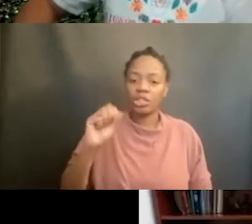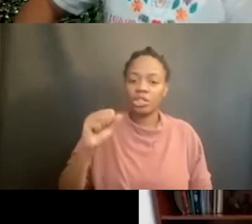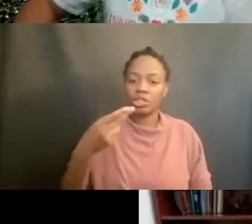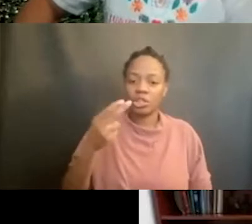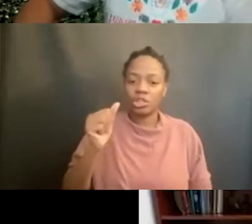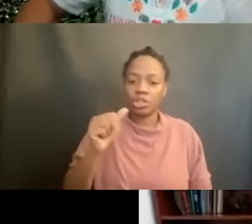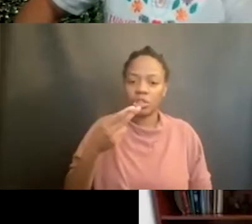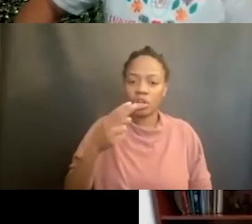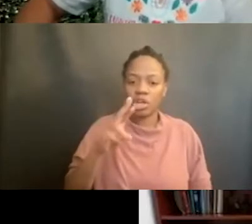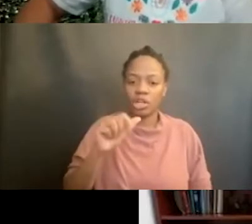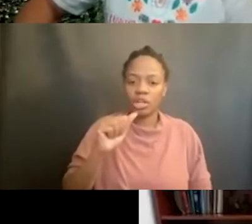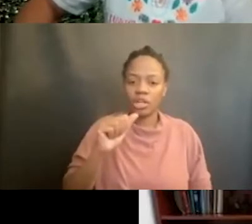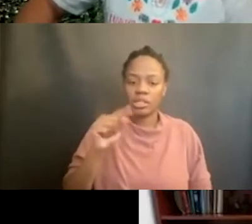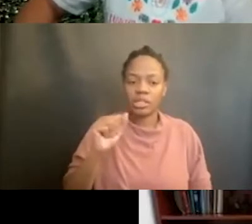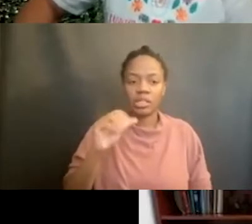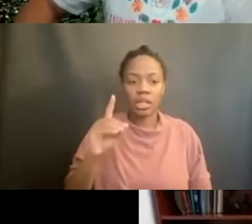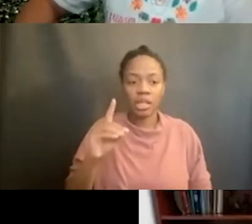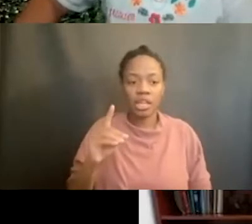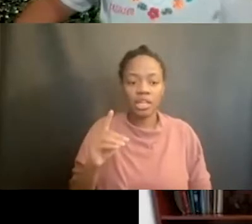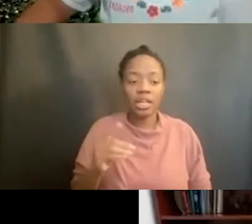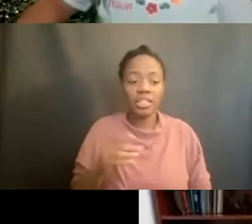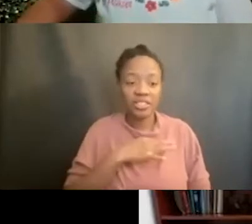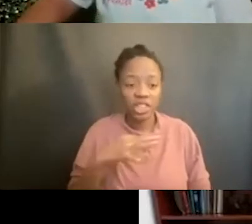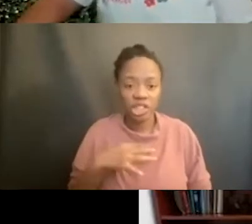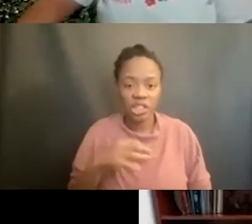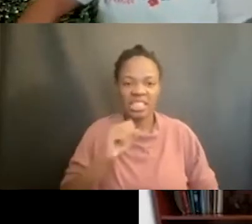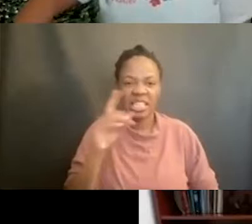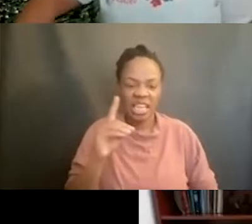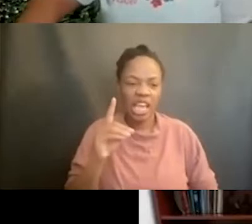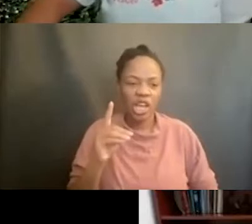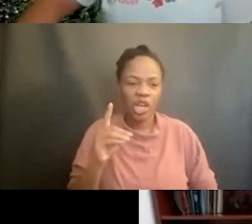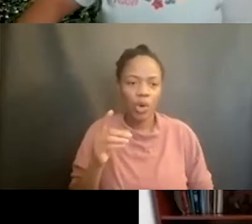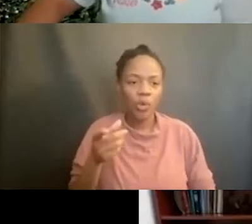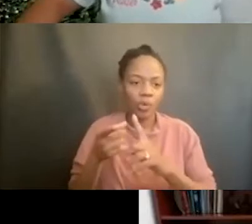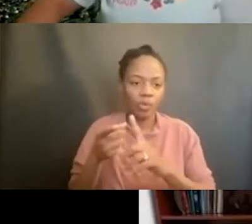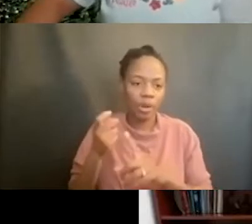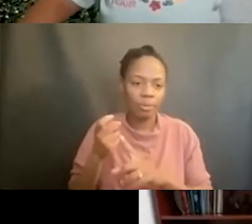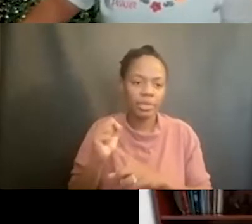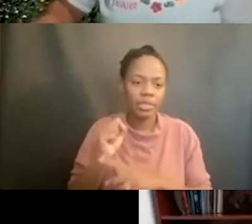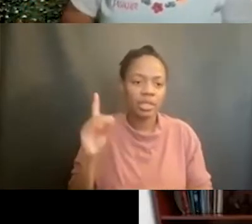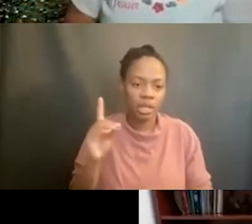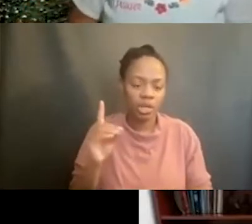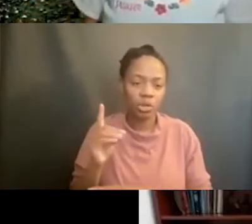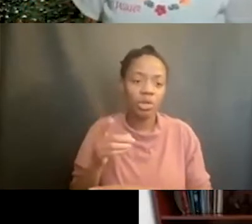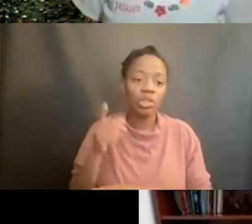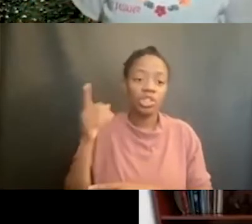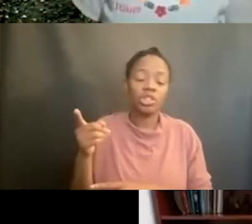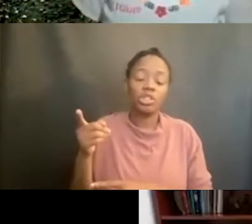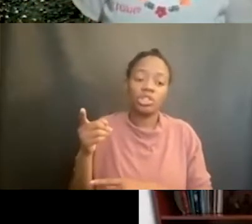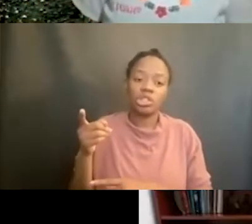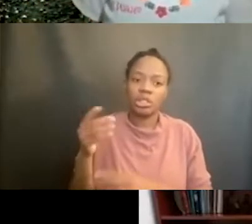Department as a part-time faculty. As a San Diego native, she joined the department from the Sonora Desert, where she spent the past few years teaching and